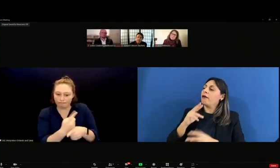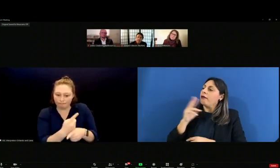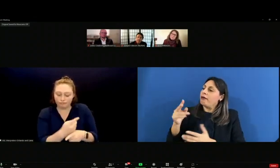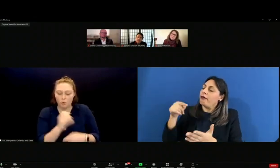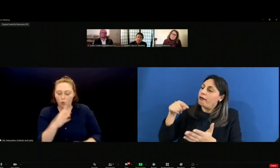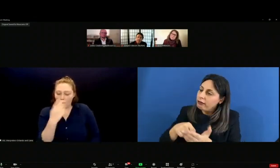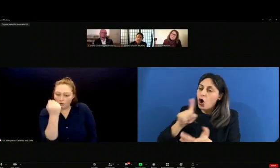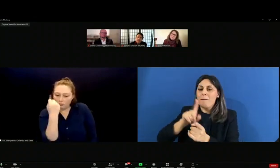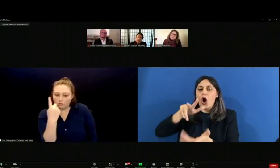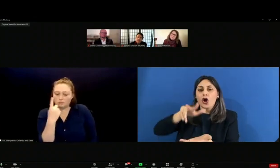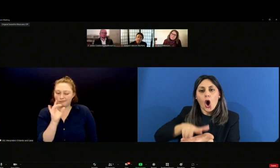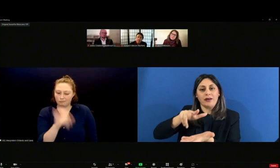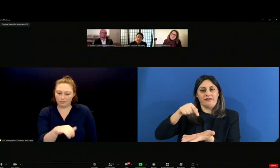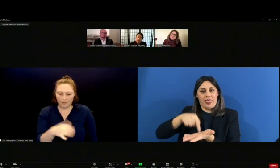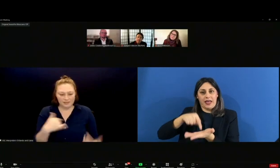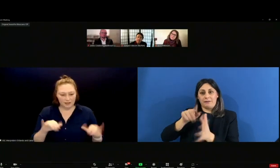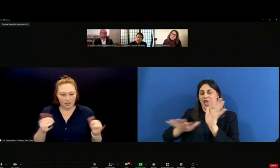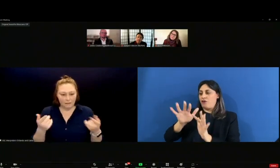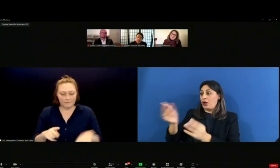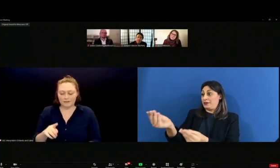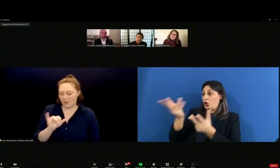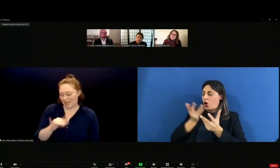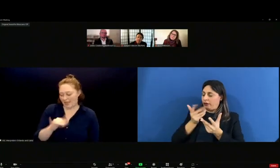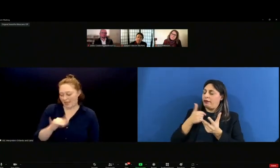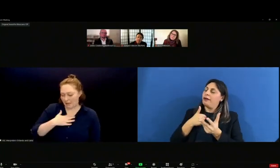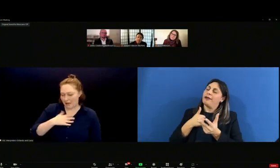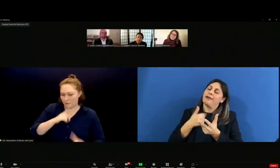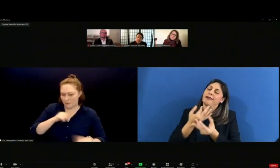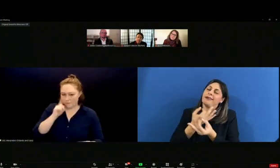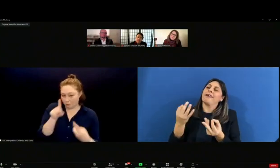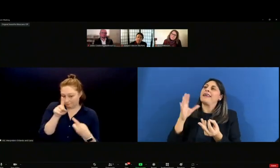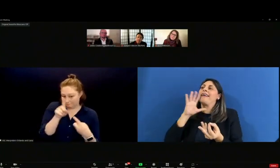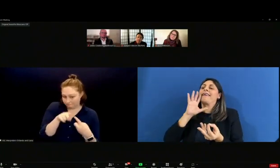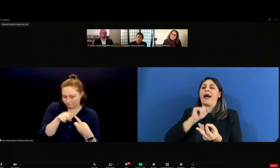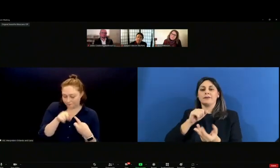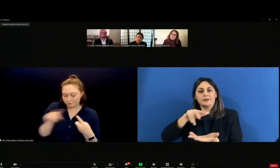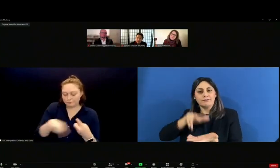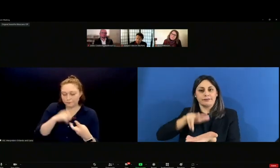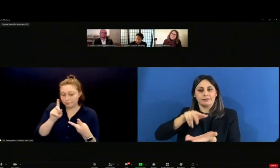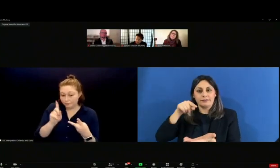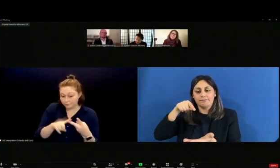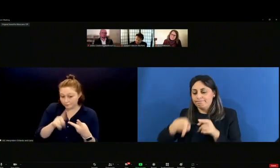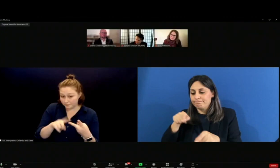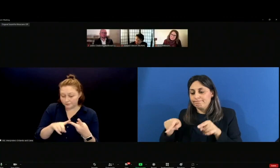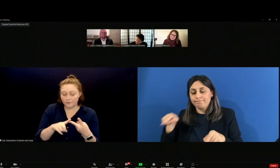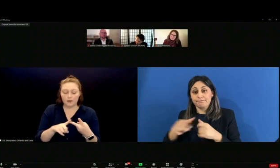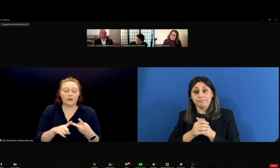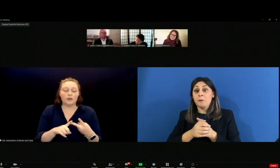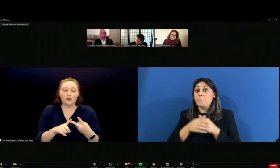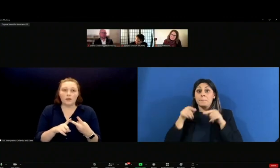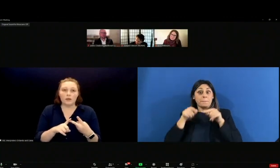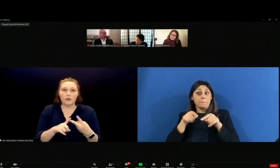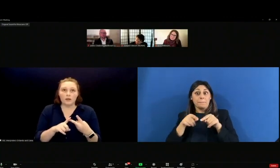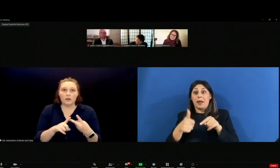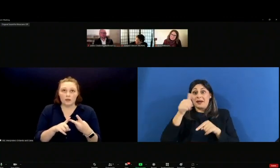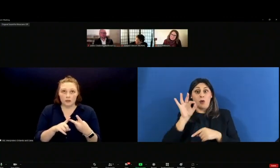understood. So this is to your first point. And as to the second point, having a